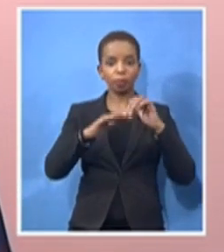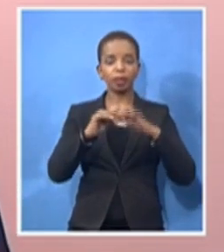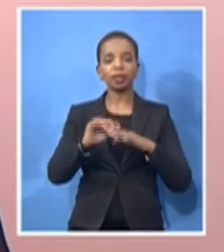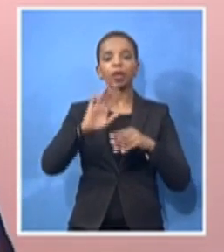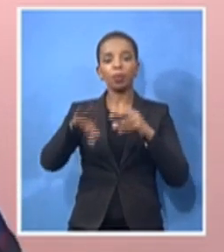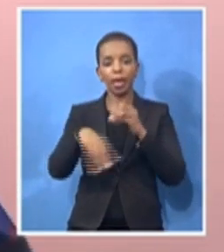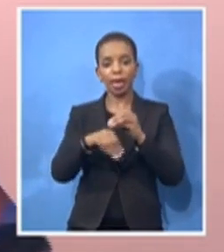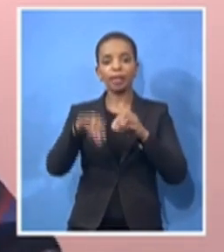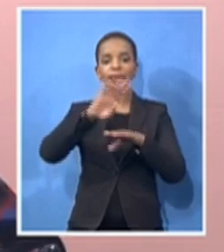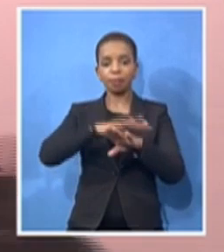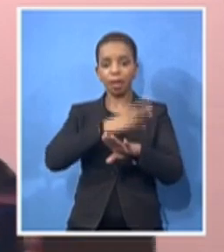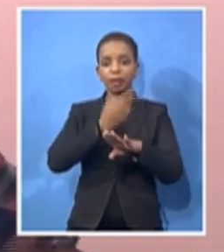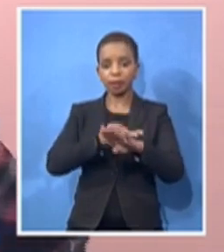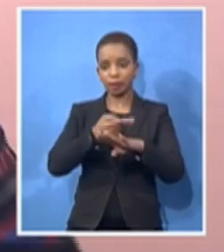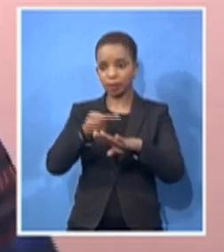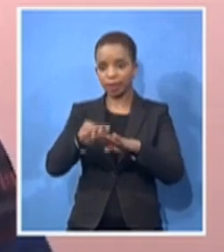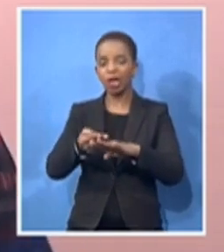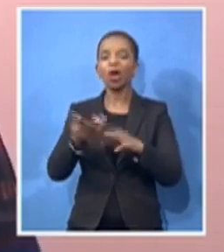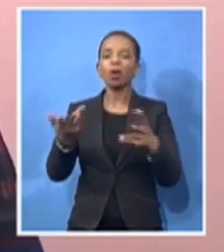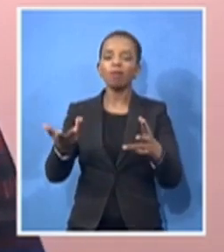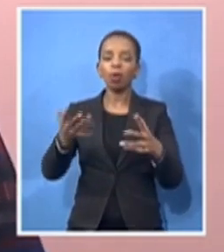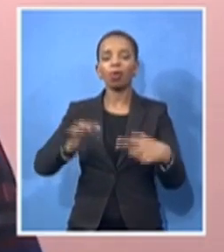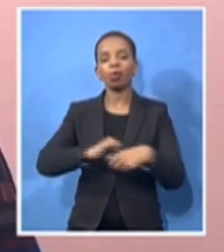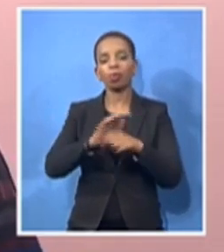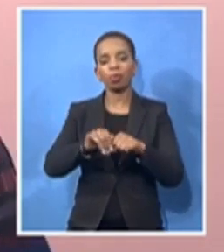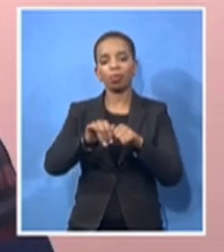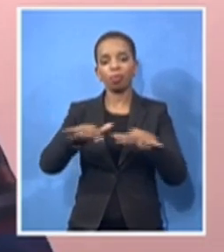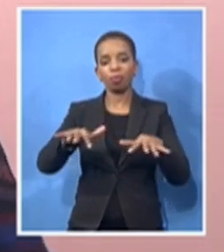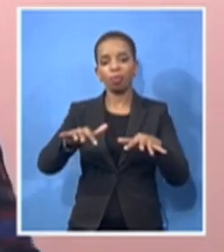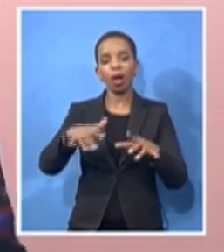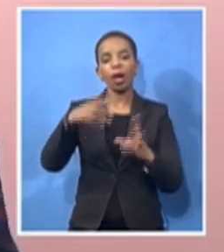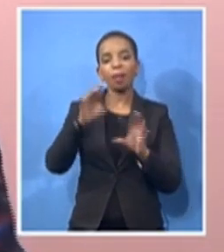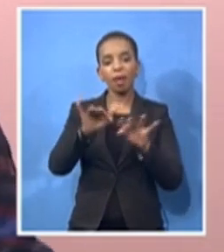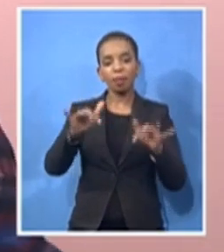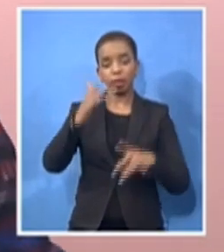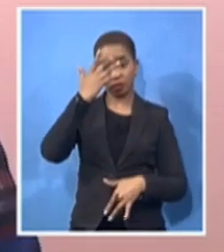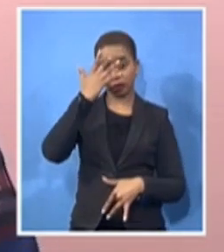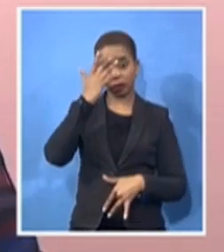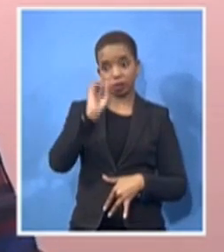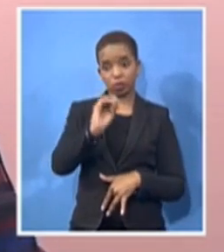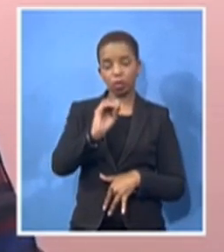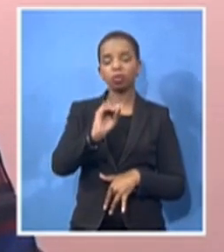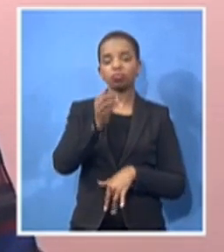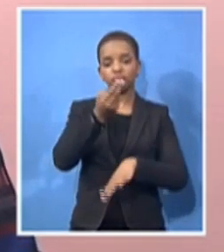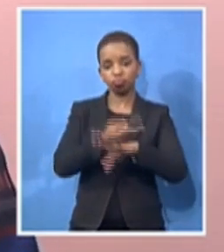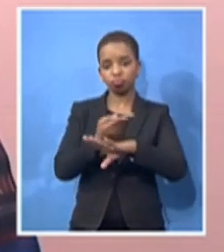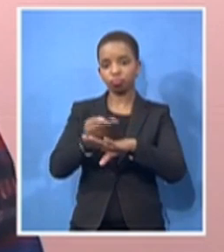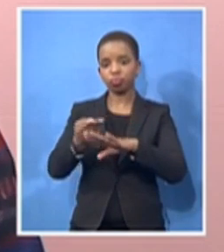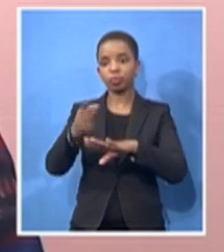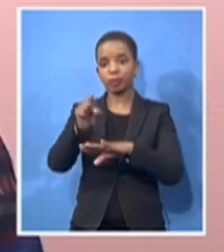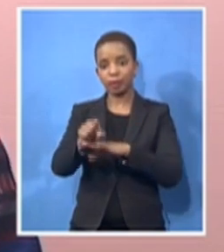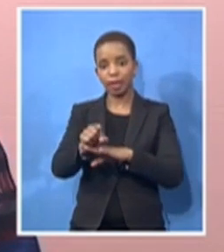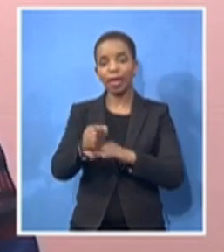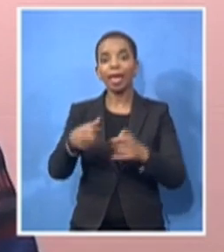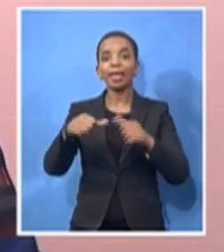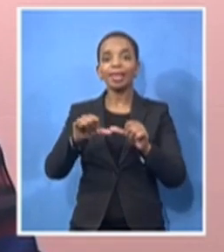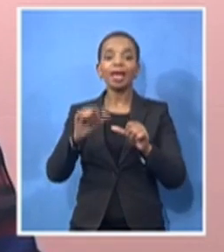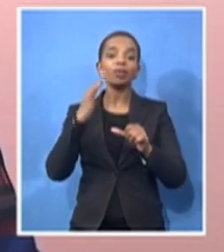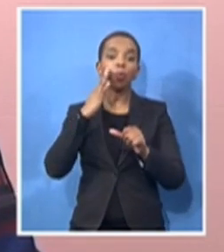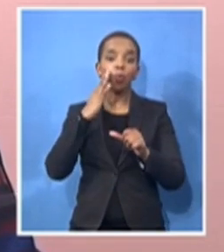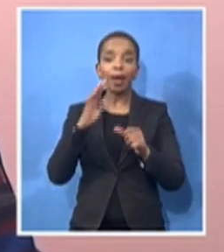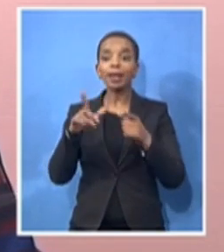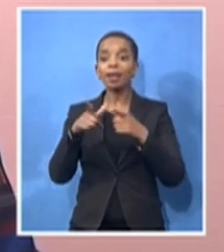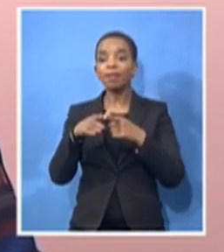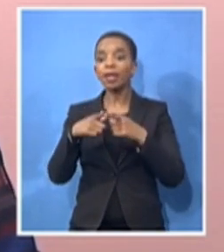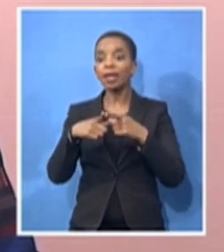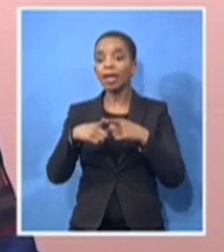So that when we are out of the pandemic, those additional beds will be utilized